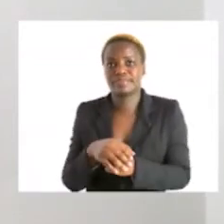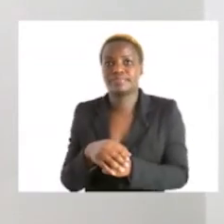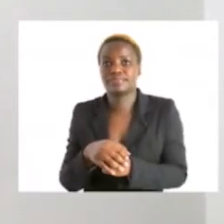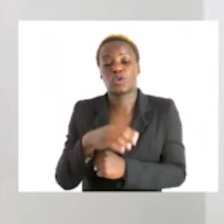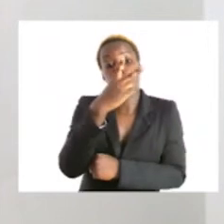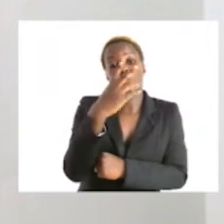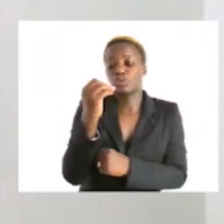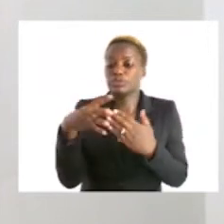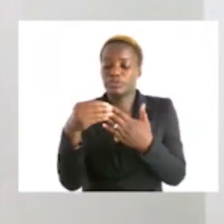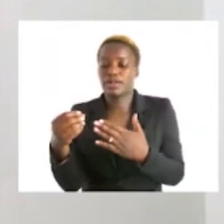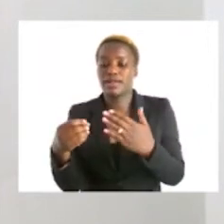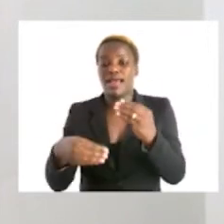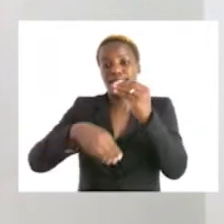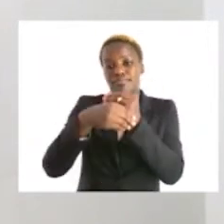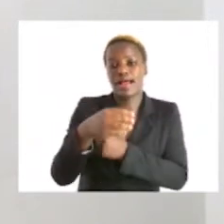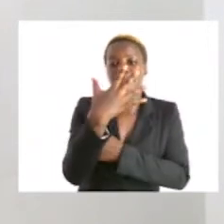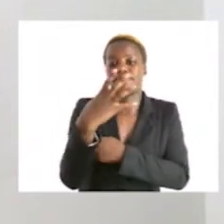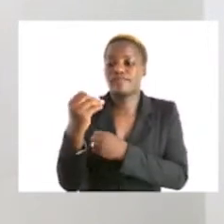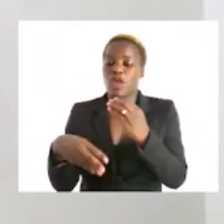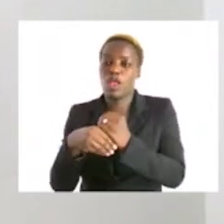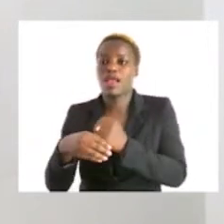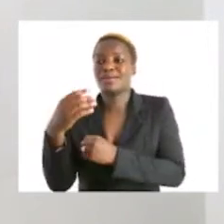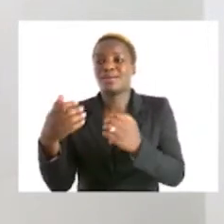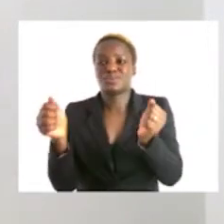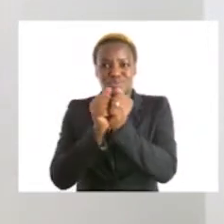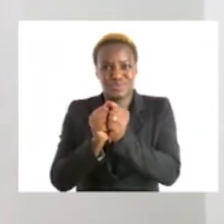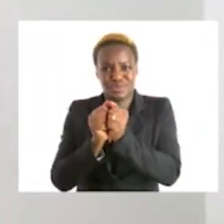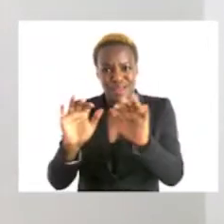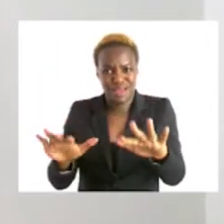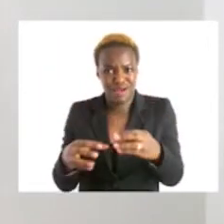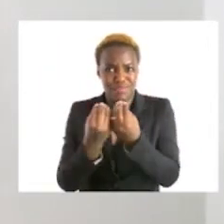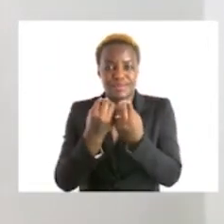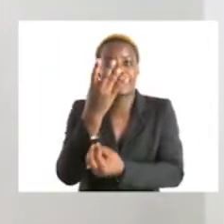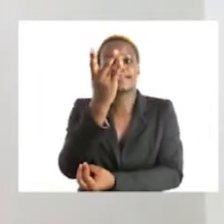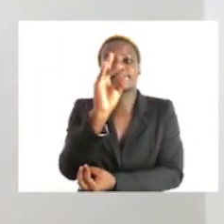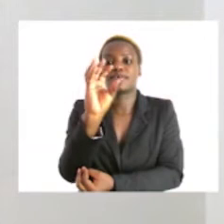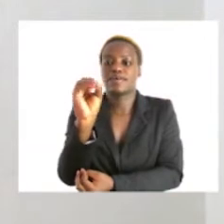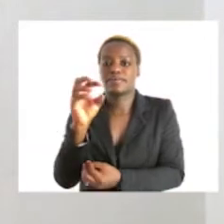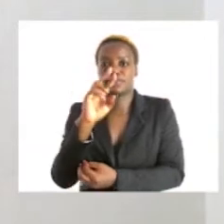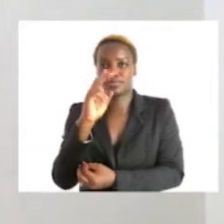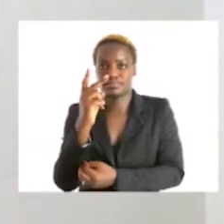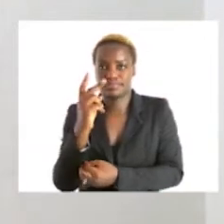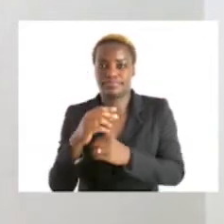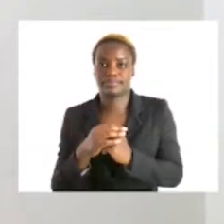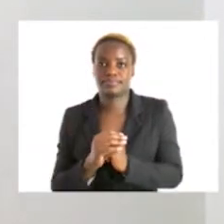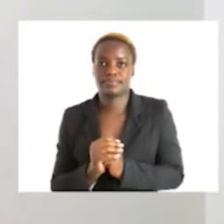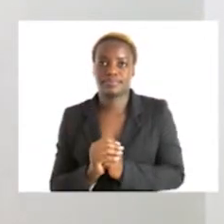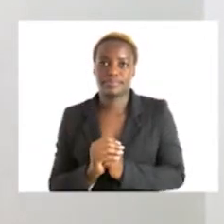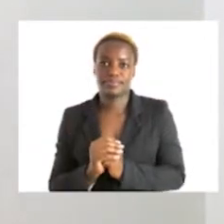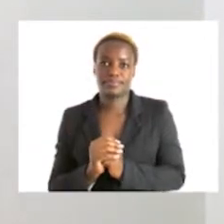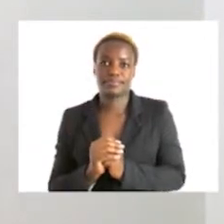plus $50 will give you at the end of the day a $70. That's also another way of calculating